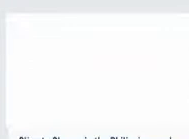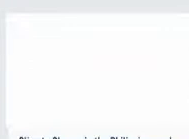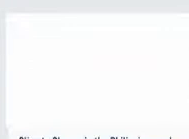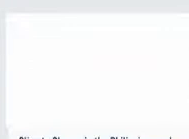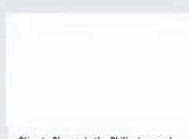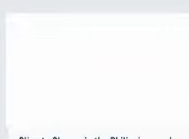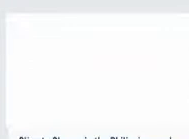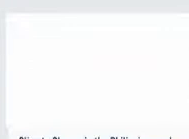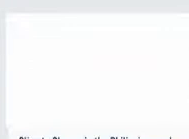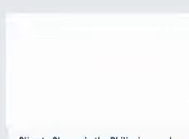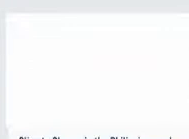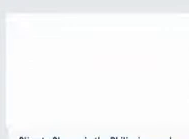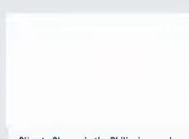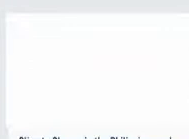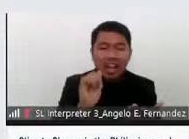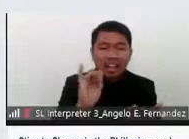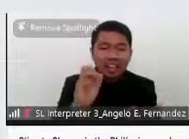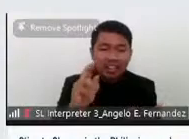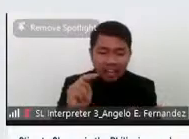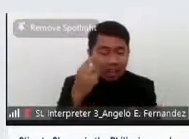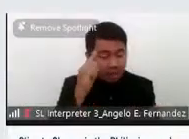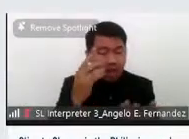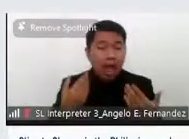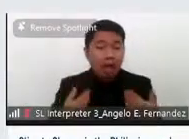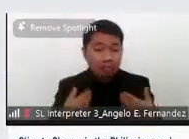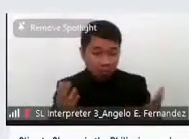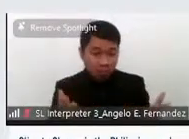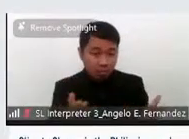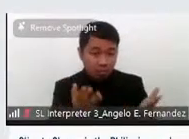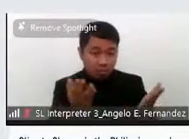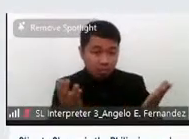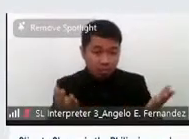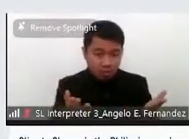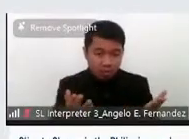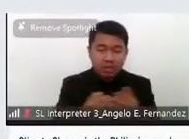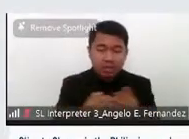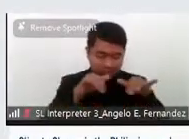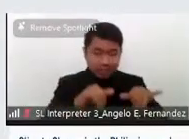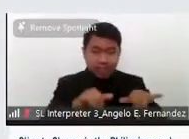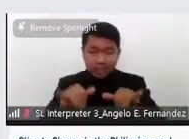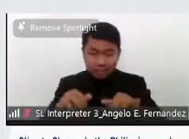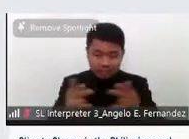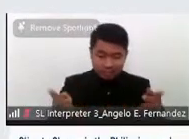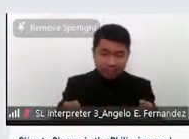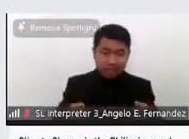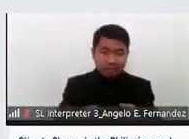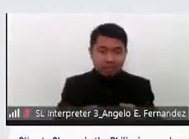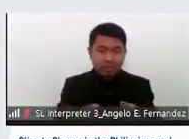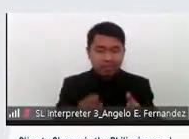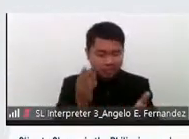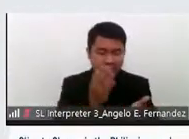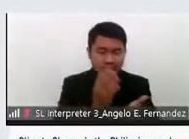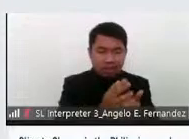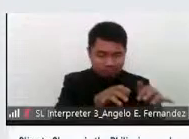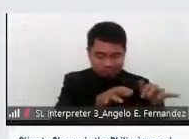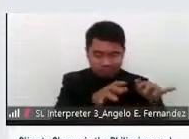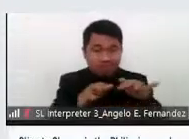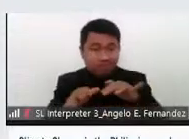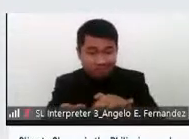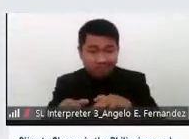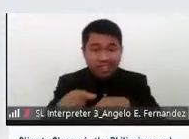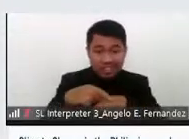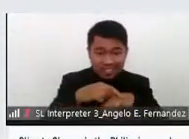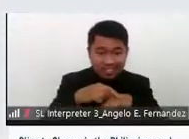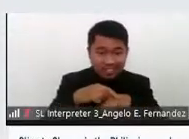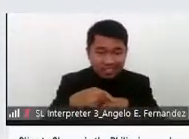to promote retention of the terraces and resist the floodwater eroding the sides of the river as it hurtles